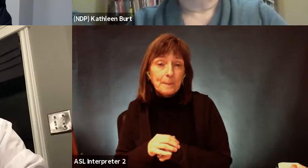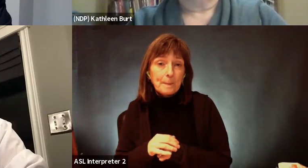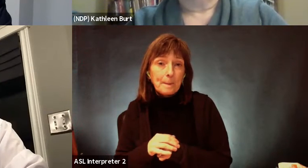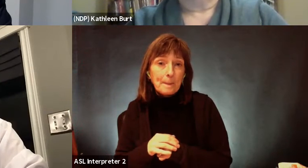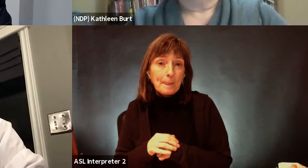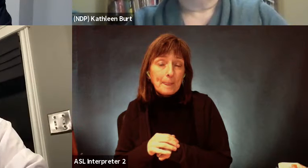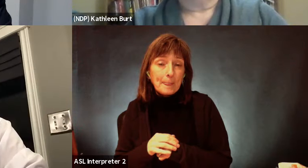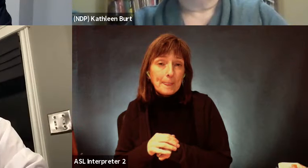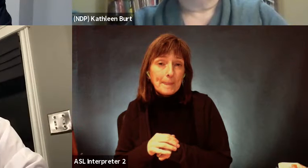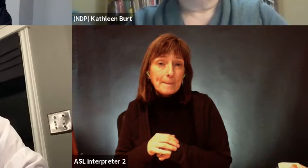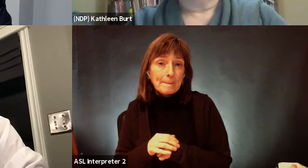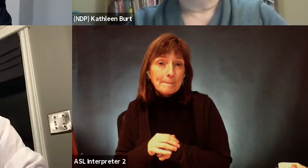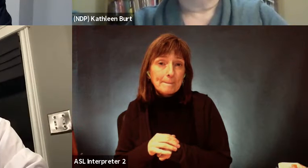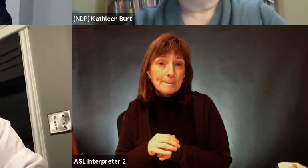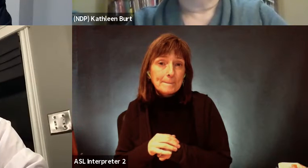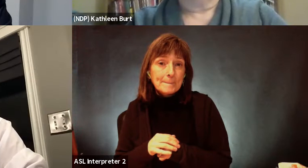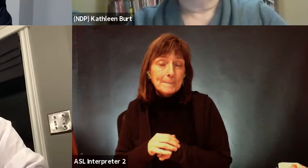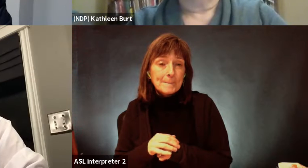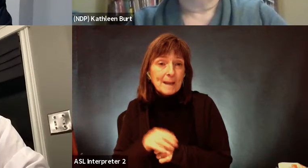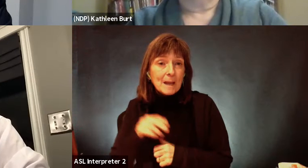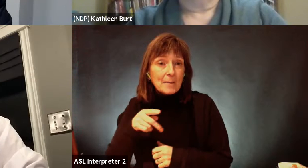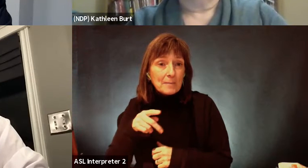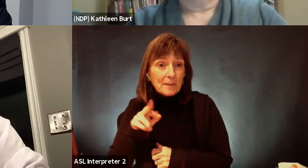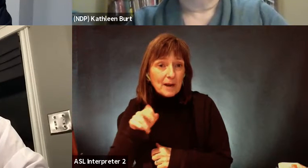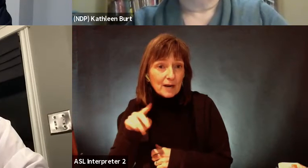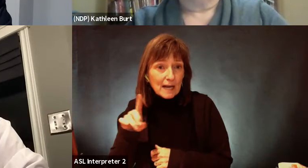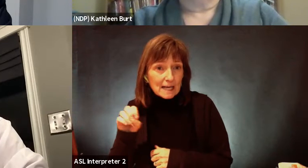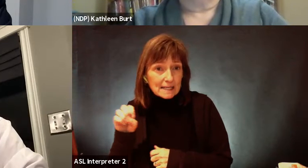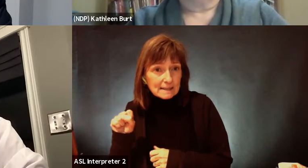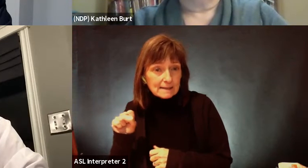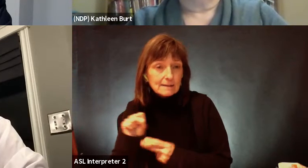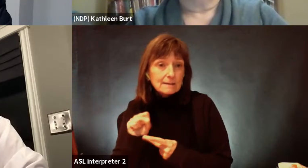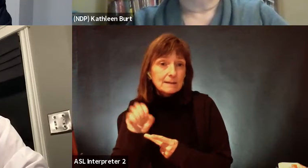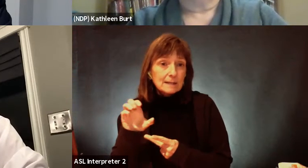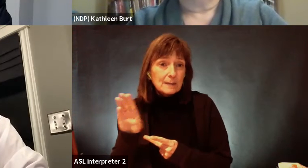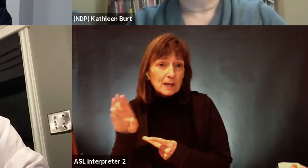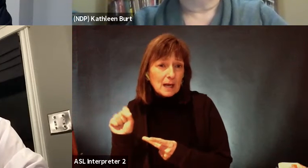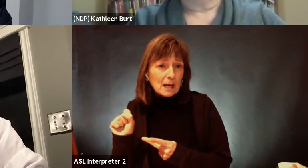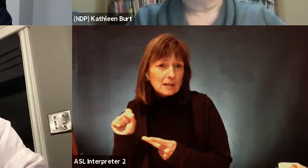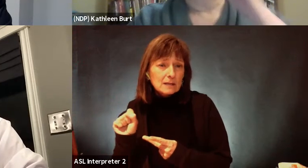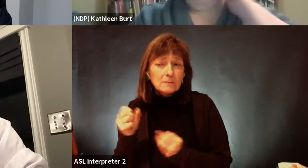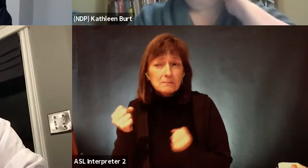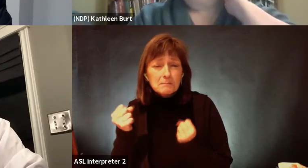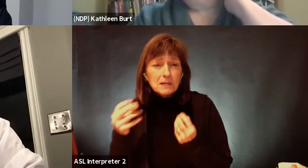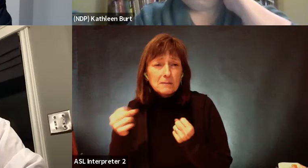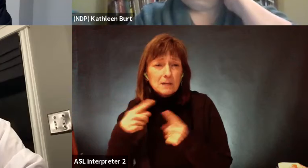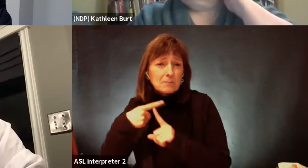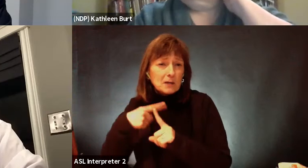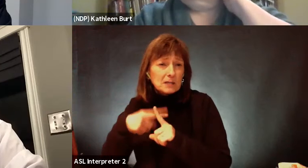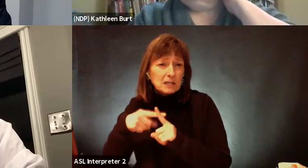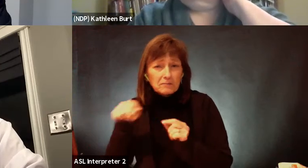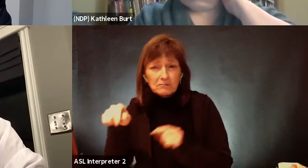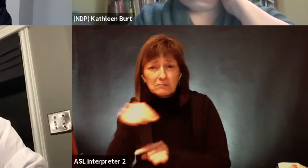I think Paradise and CBS has some great potential, and we need to start thinking outside the box a little